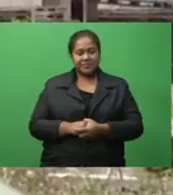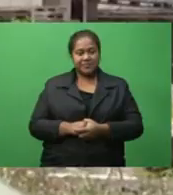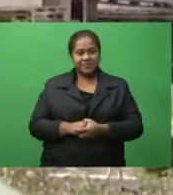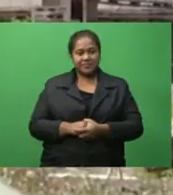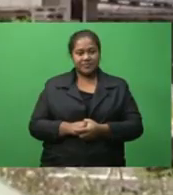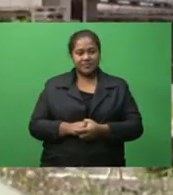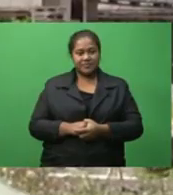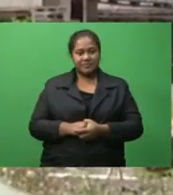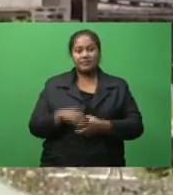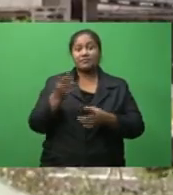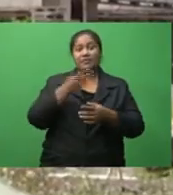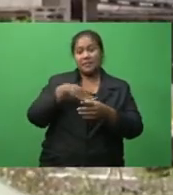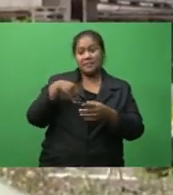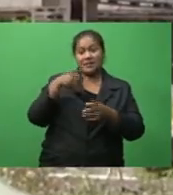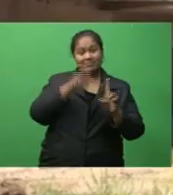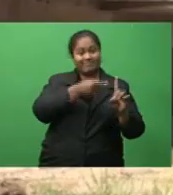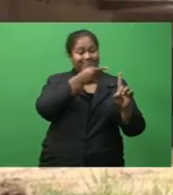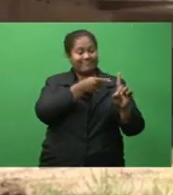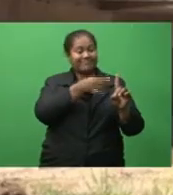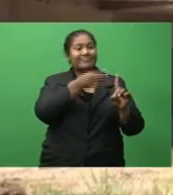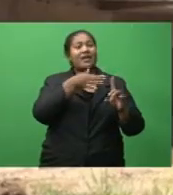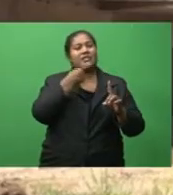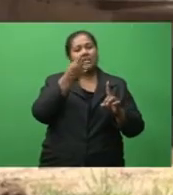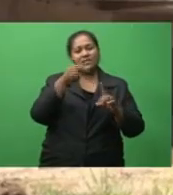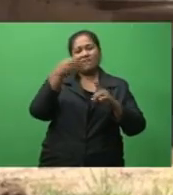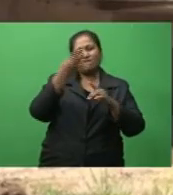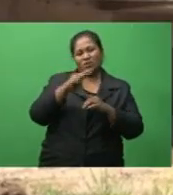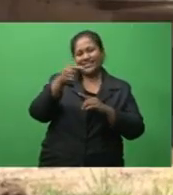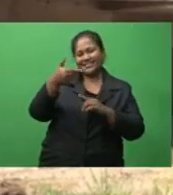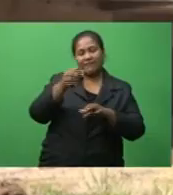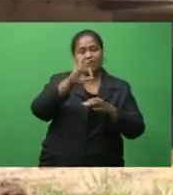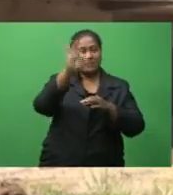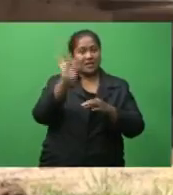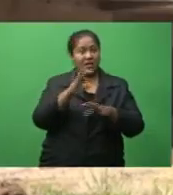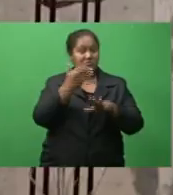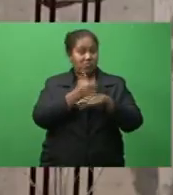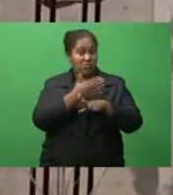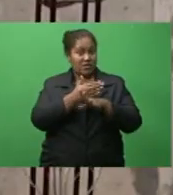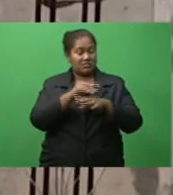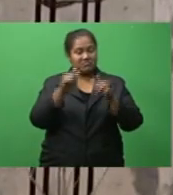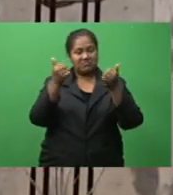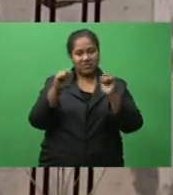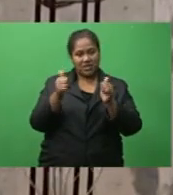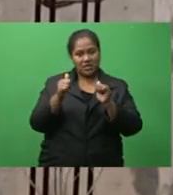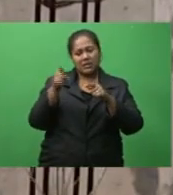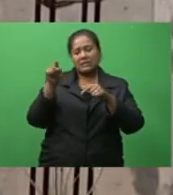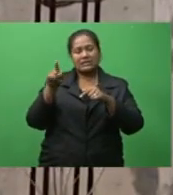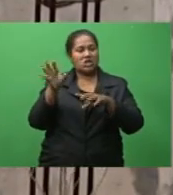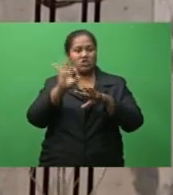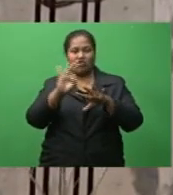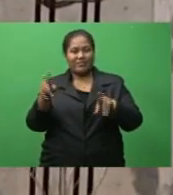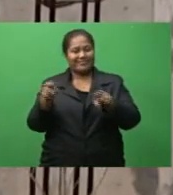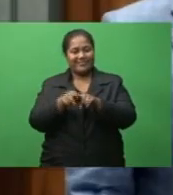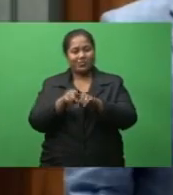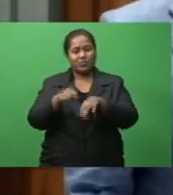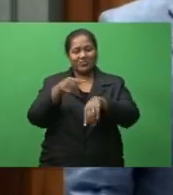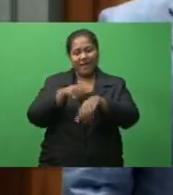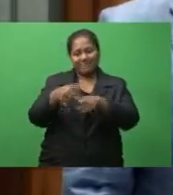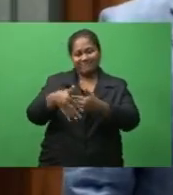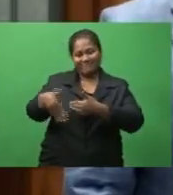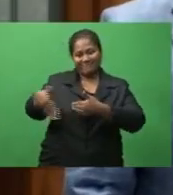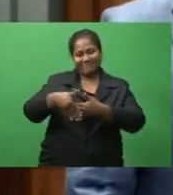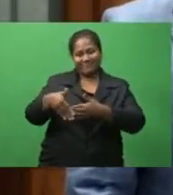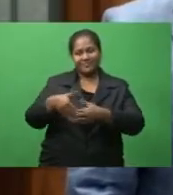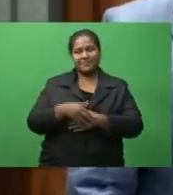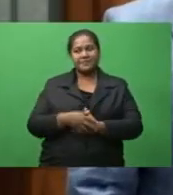been paid. The Minister for Economy says only 47% of work has been completed, and this is not in line with the schedule. The